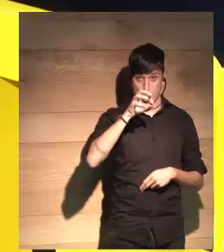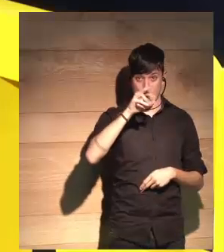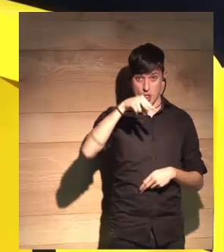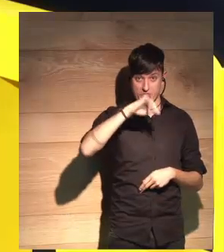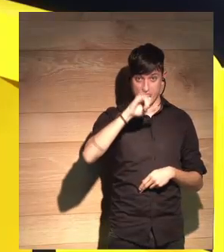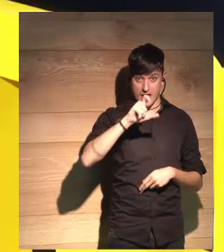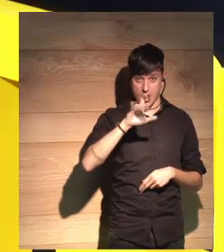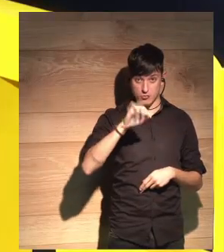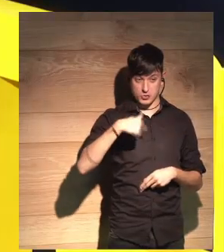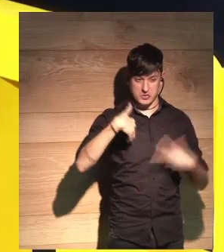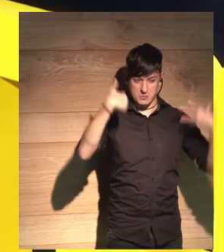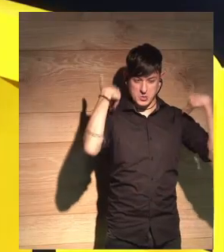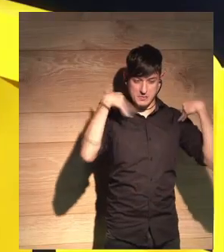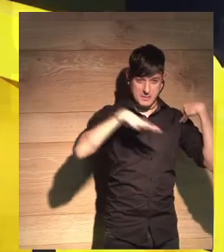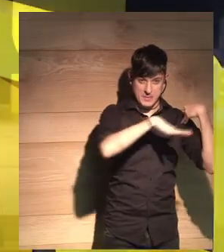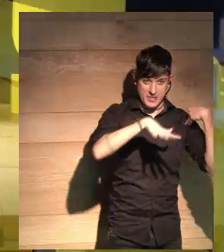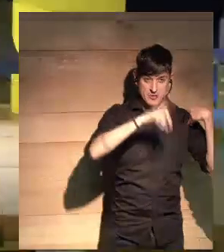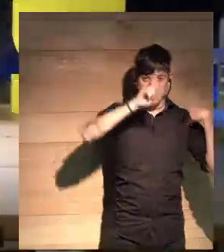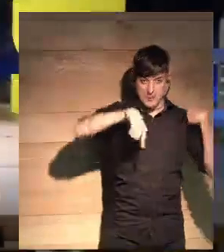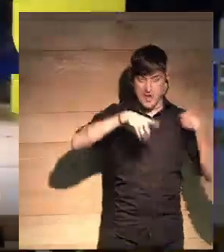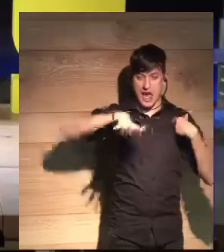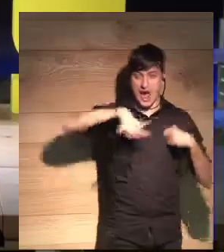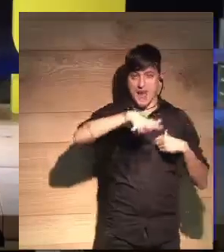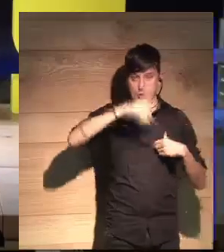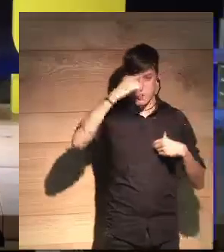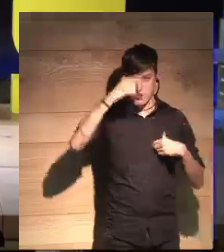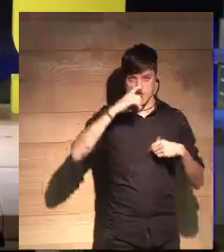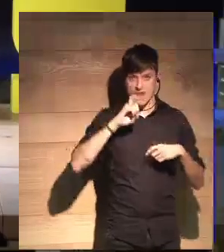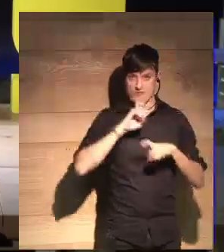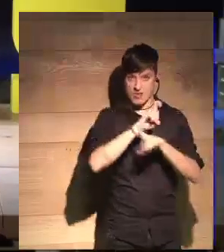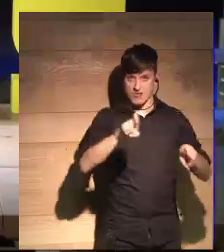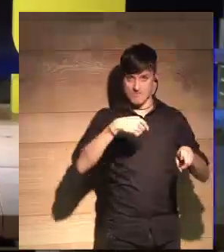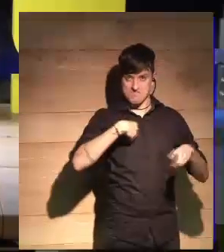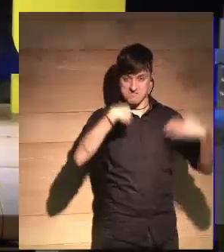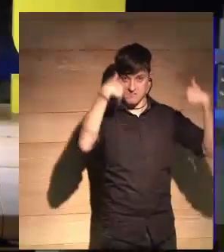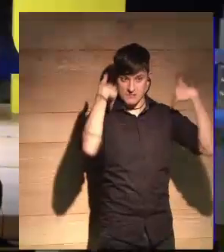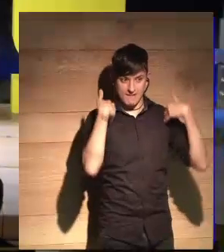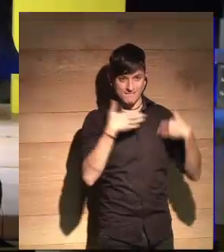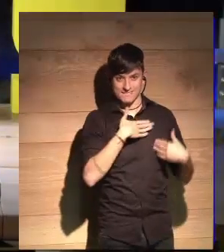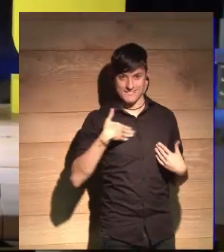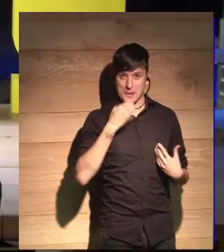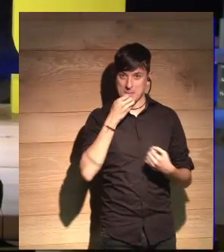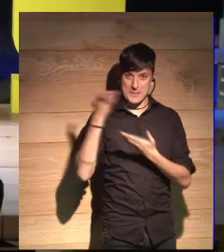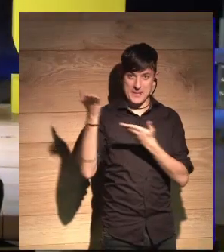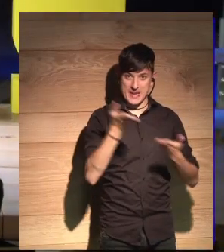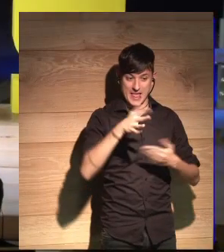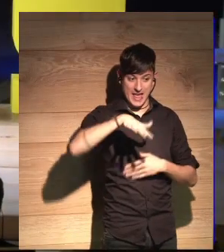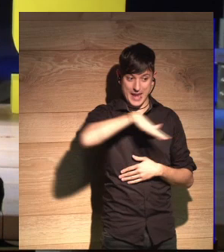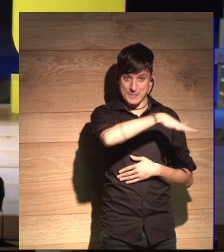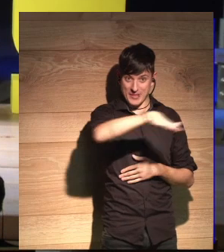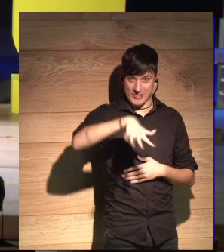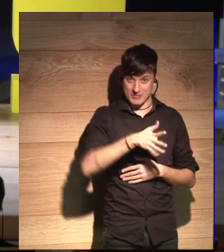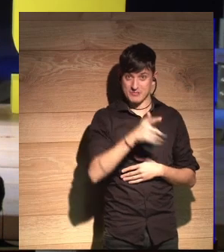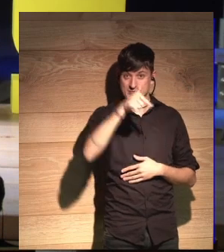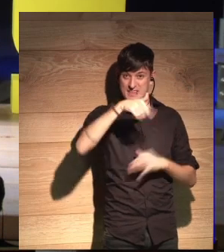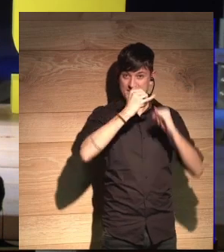is Pablo. I'm in charge of this venue and the cultural area of the Fundación Telefónica, and I wanted to welcome you